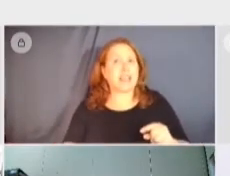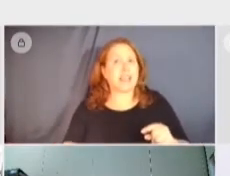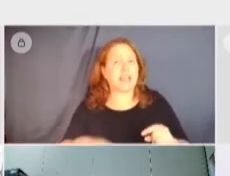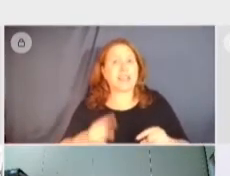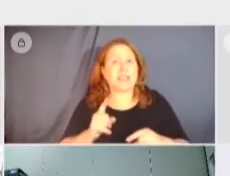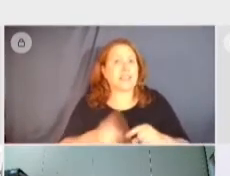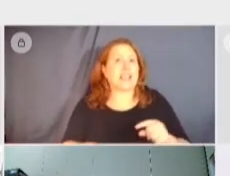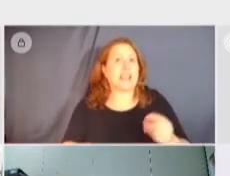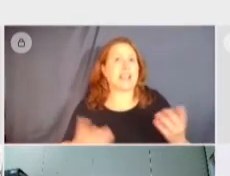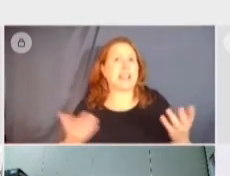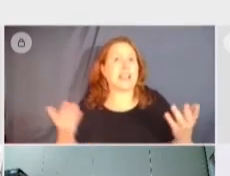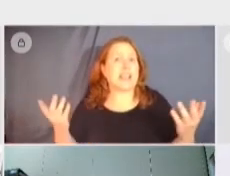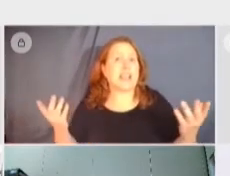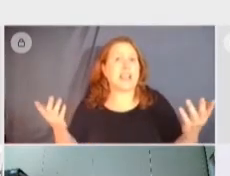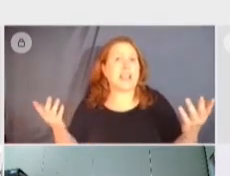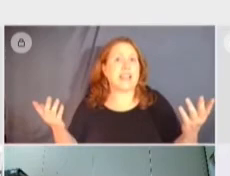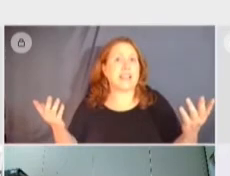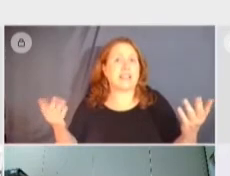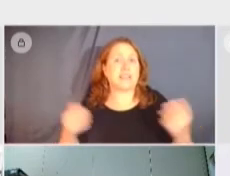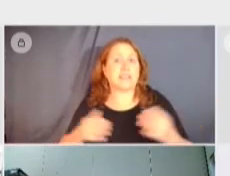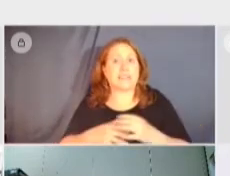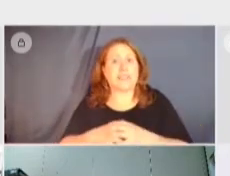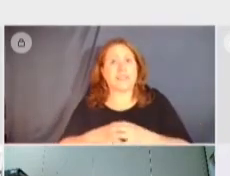properly budgeted,